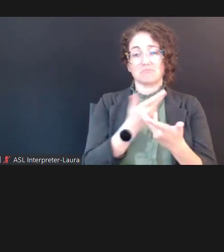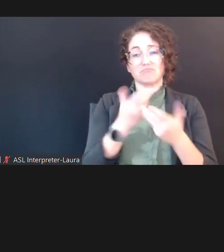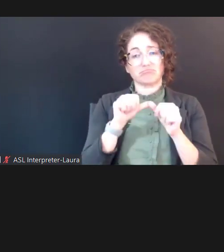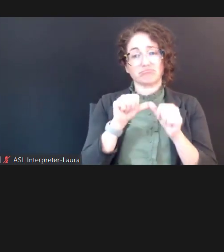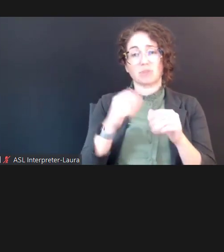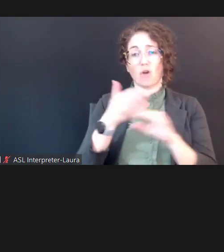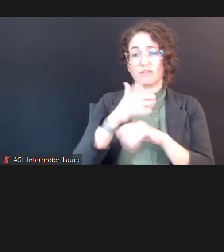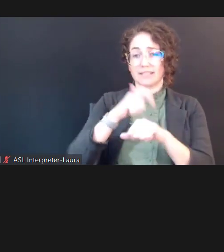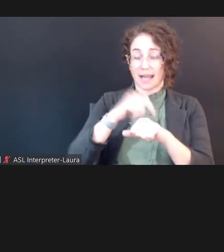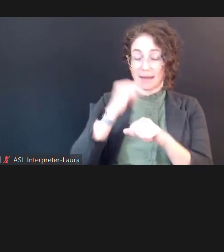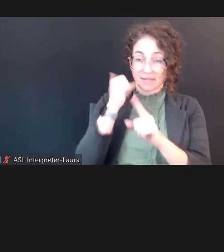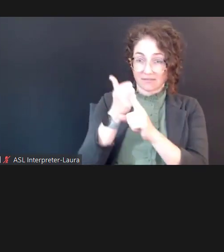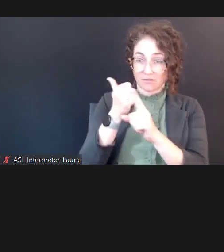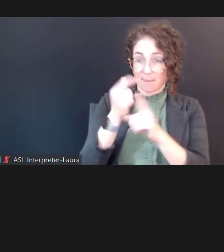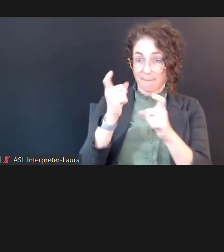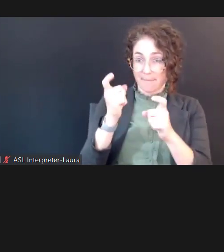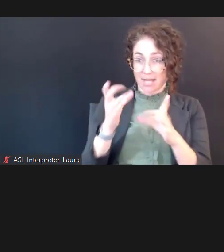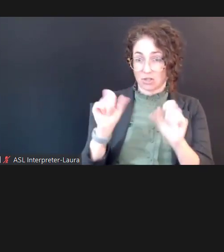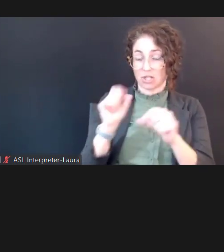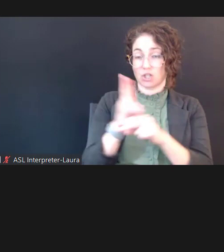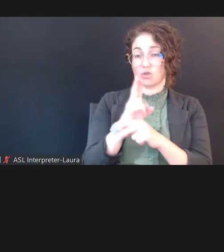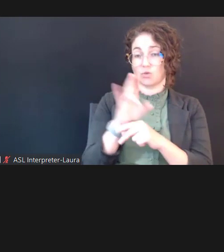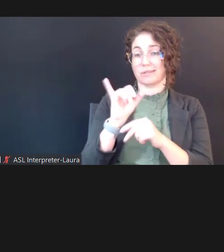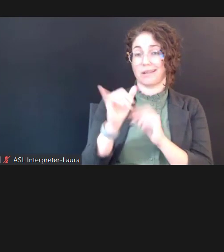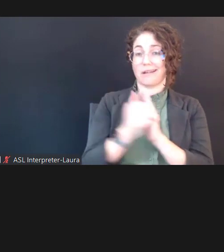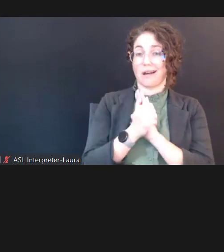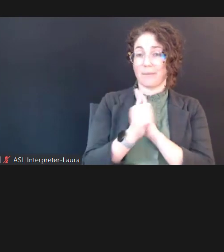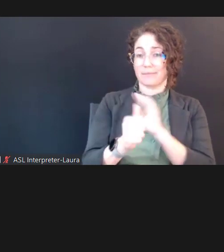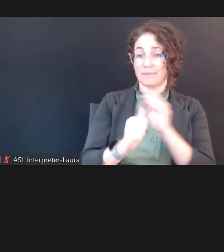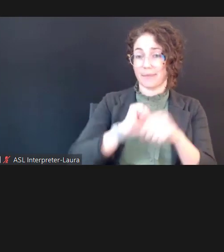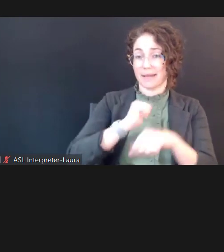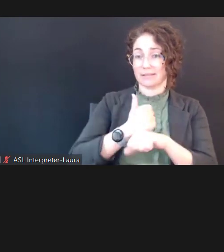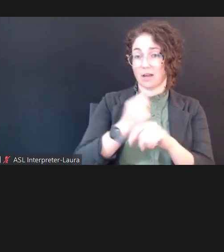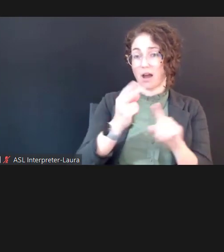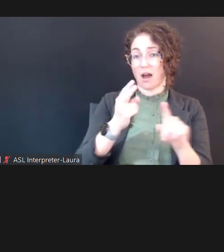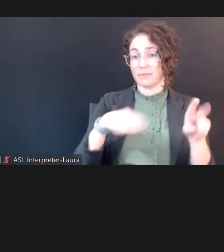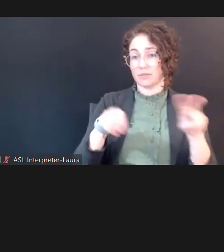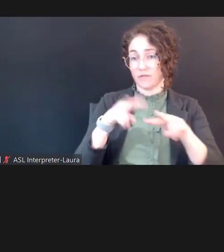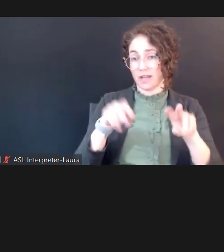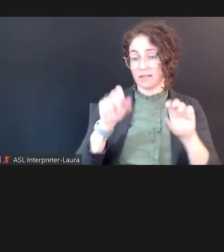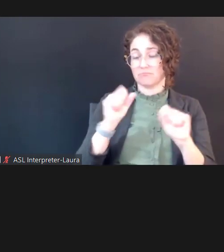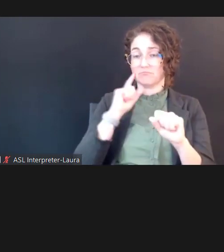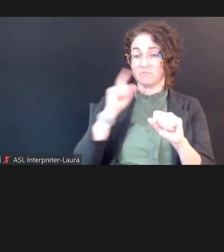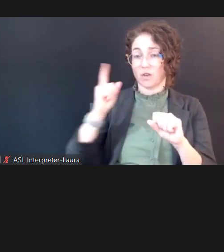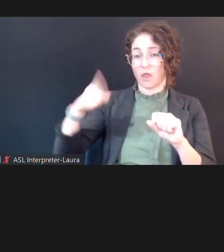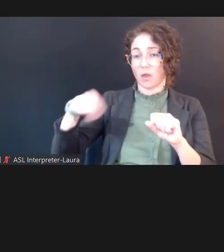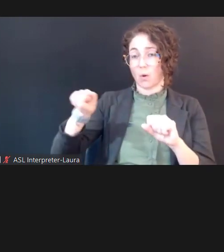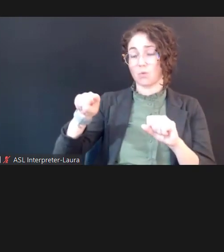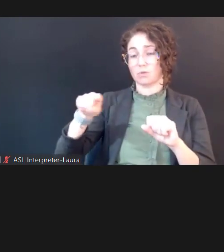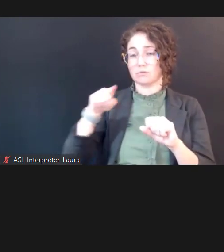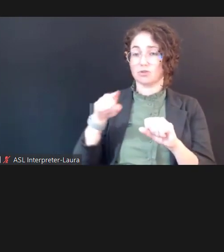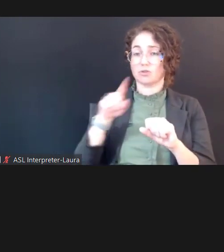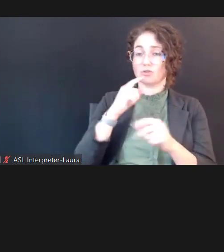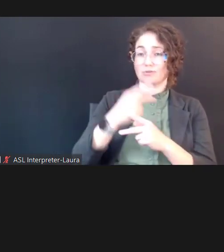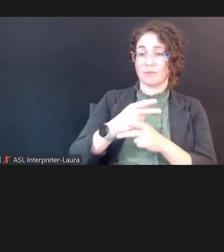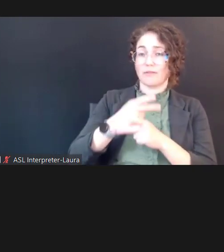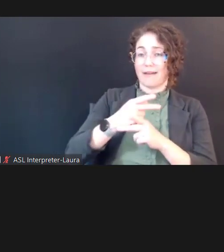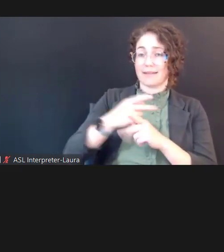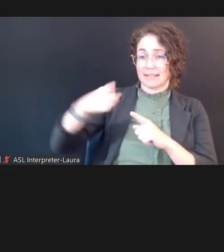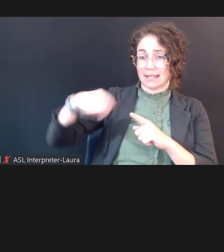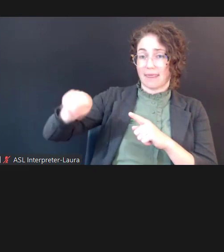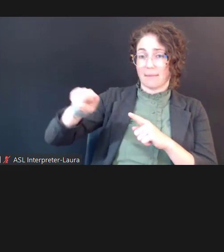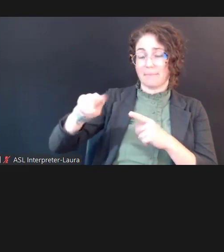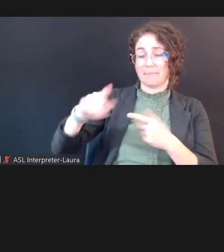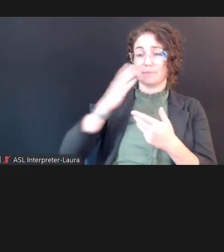if you're a manager, it can be used as a competency-based observation for those that you're supervising